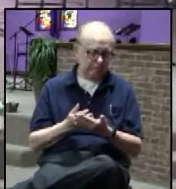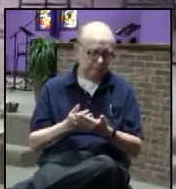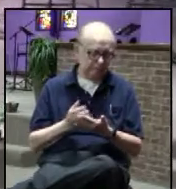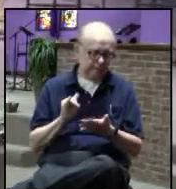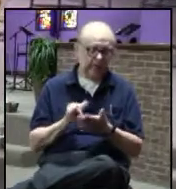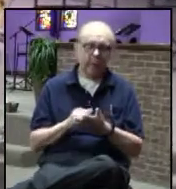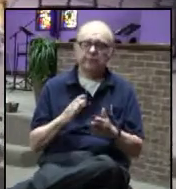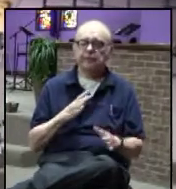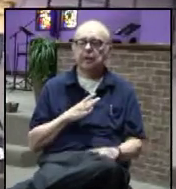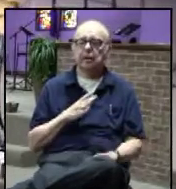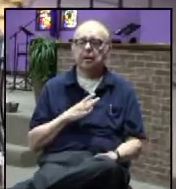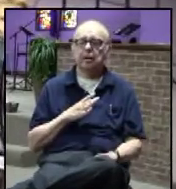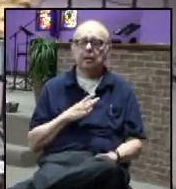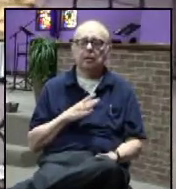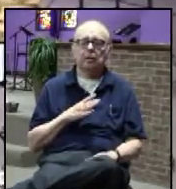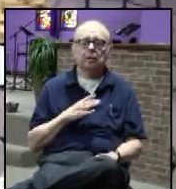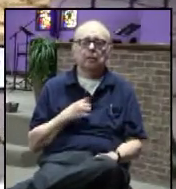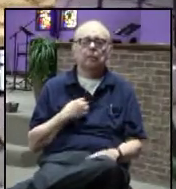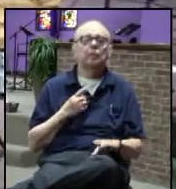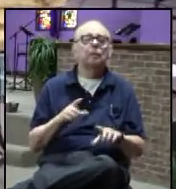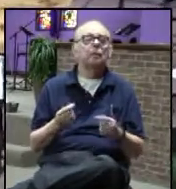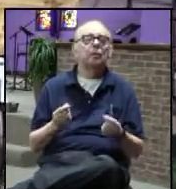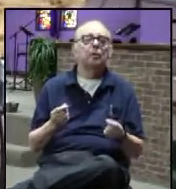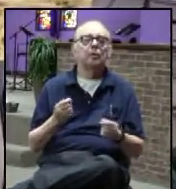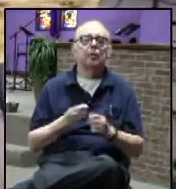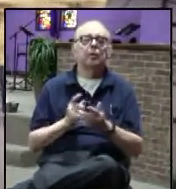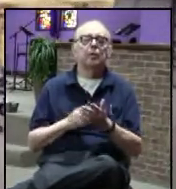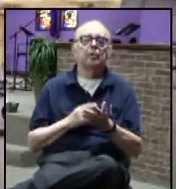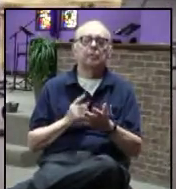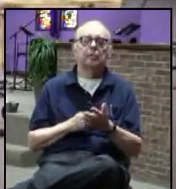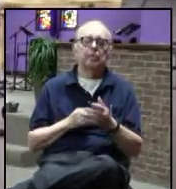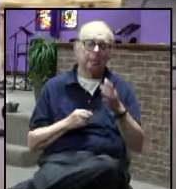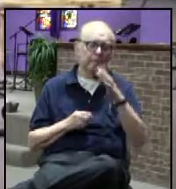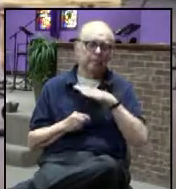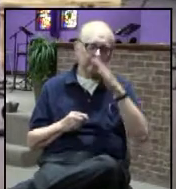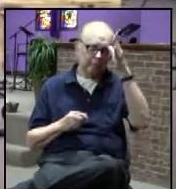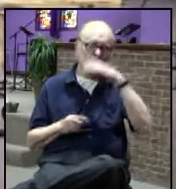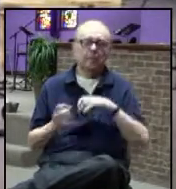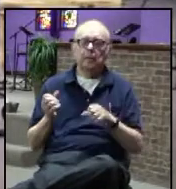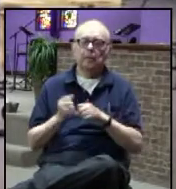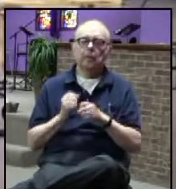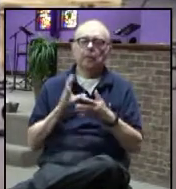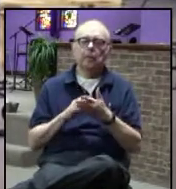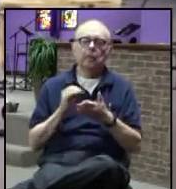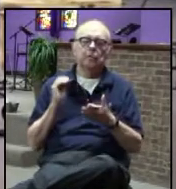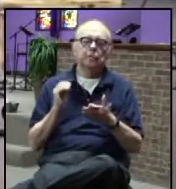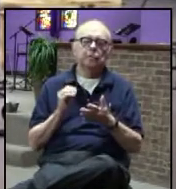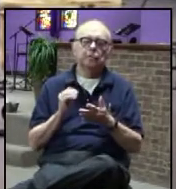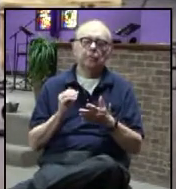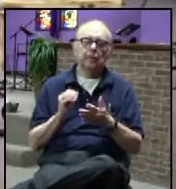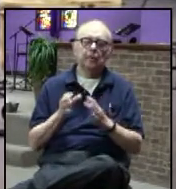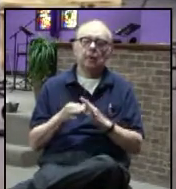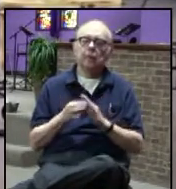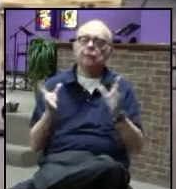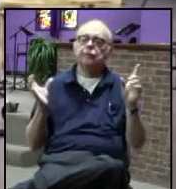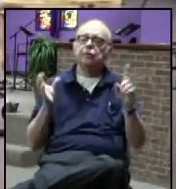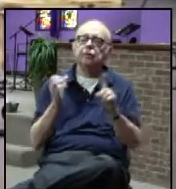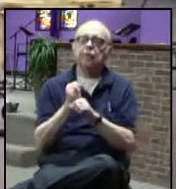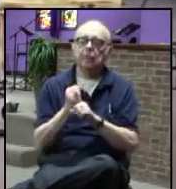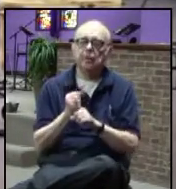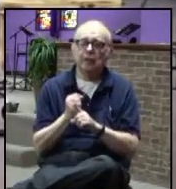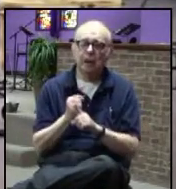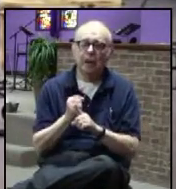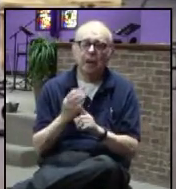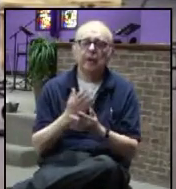That's fine. What do you do? Every once in a while, ladies and gentlemen, we've got to learn to lose grips